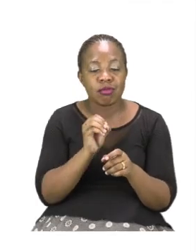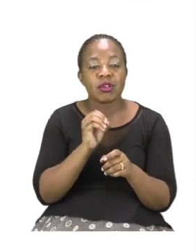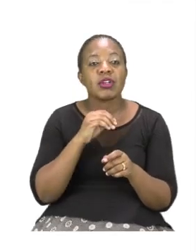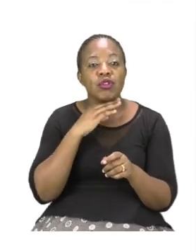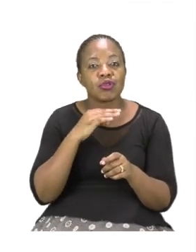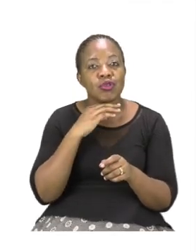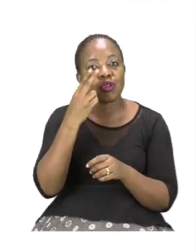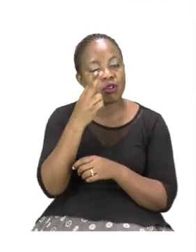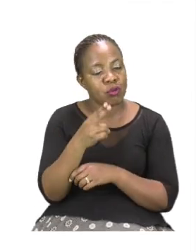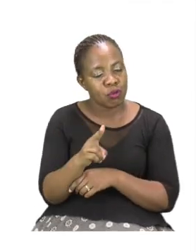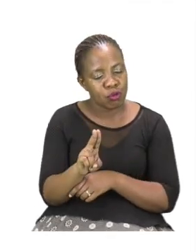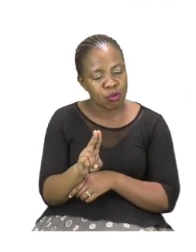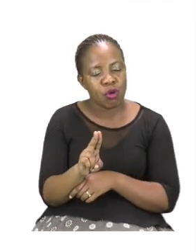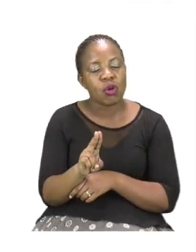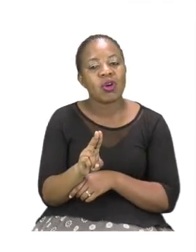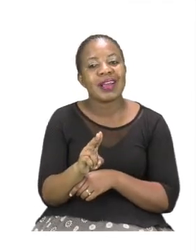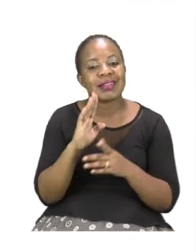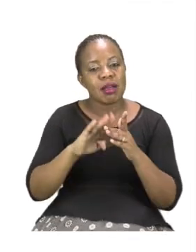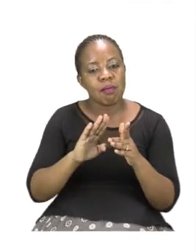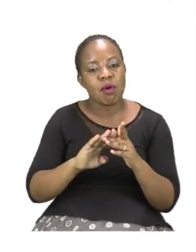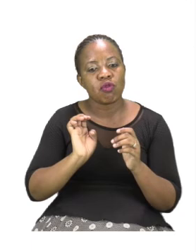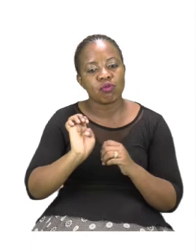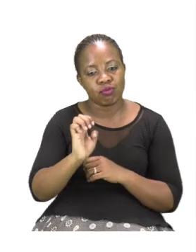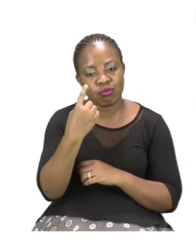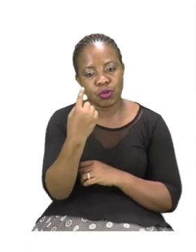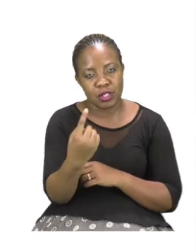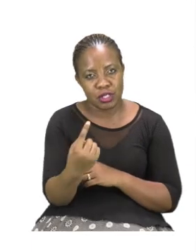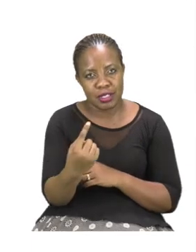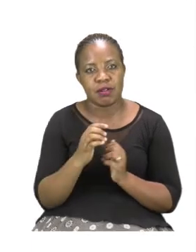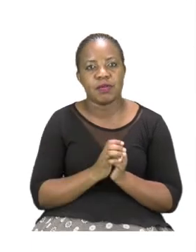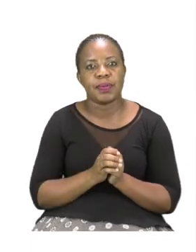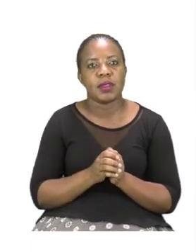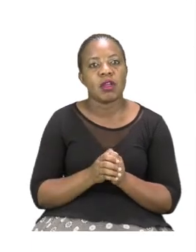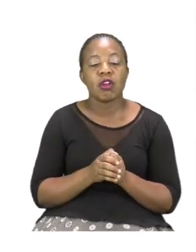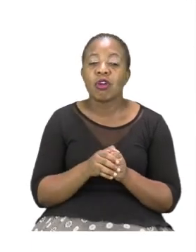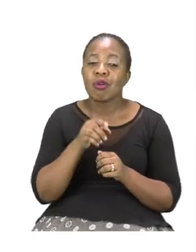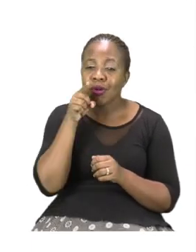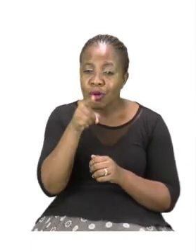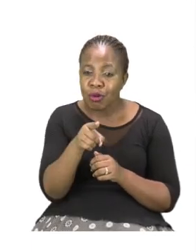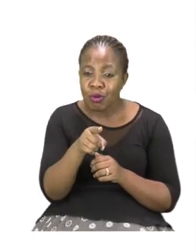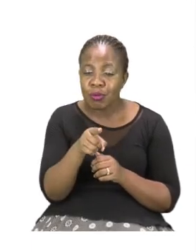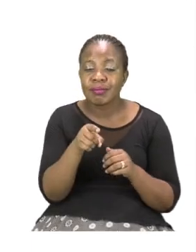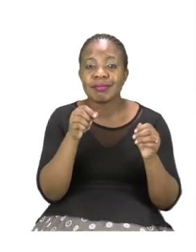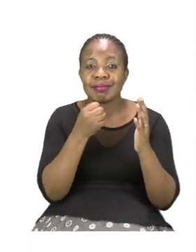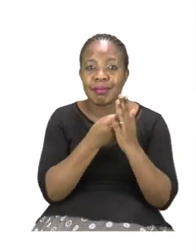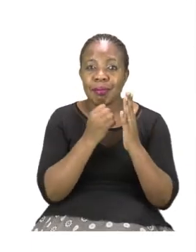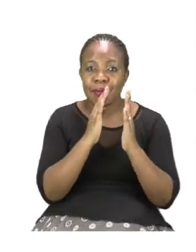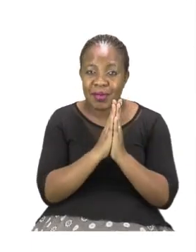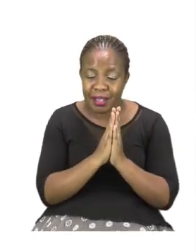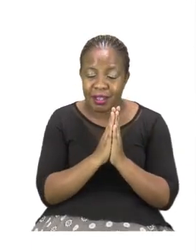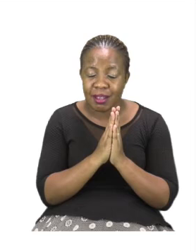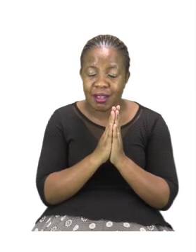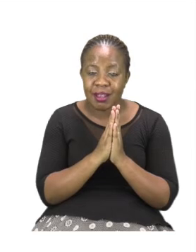you pray? If yes, when do you pray? So